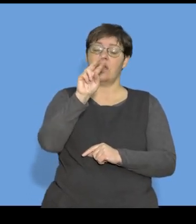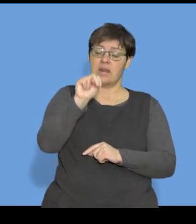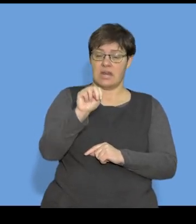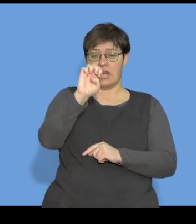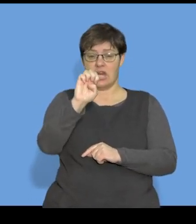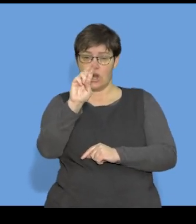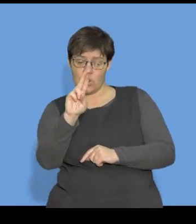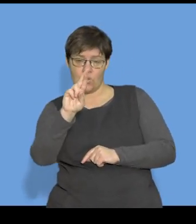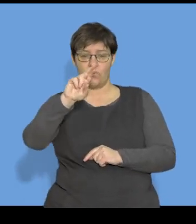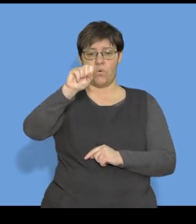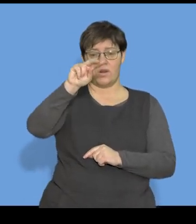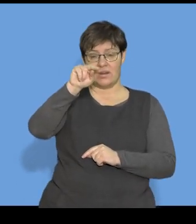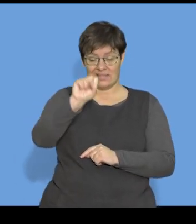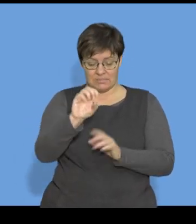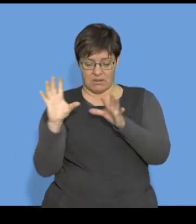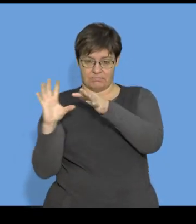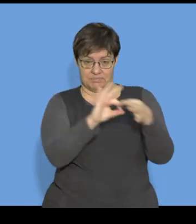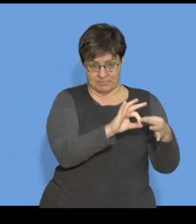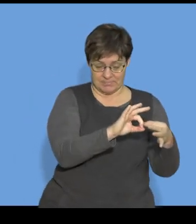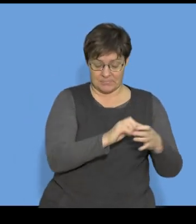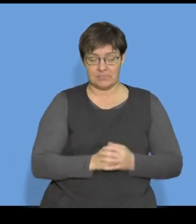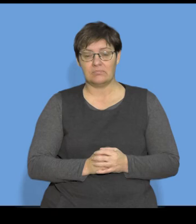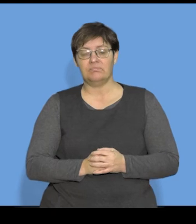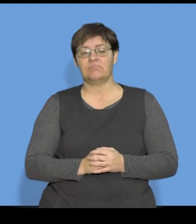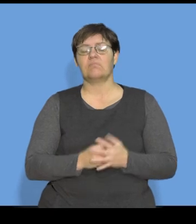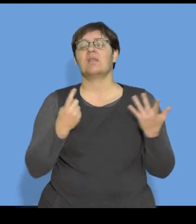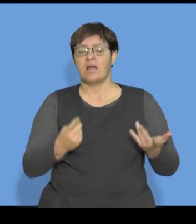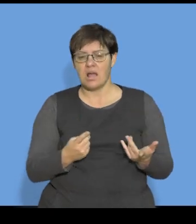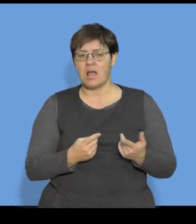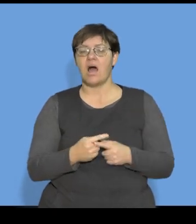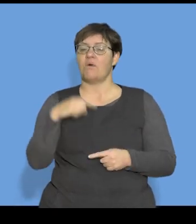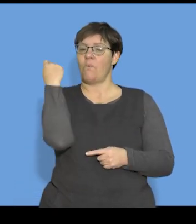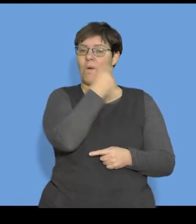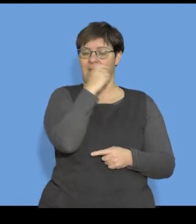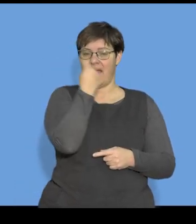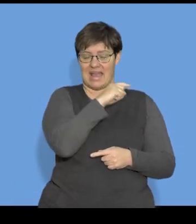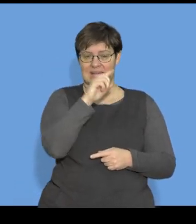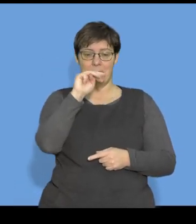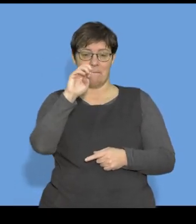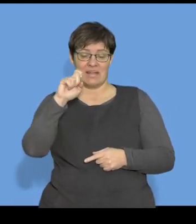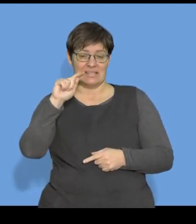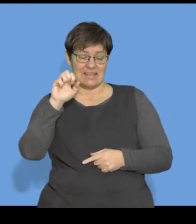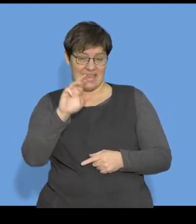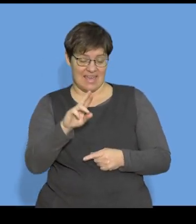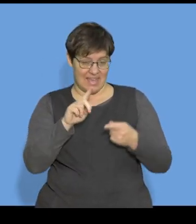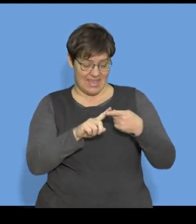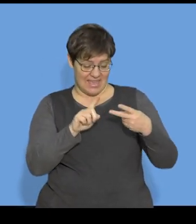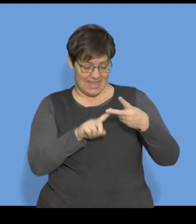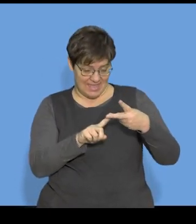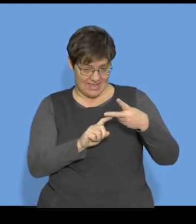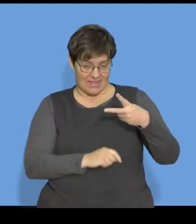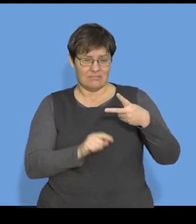So don't worry about them. We'll talk to these. Then we have the white matter. That is again part of